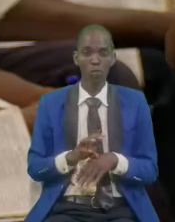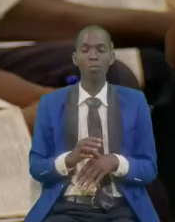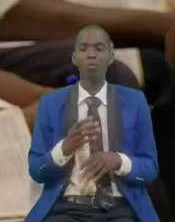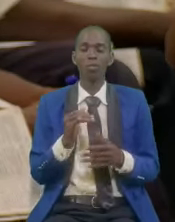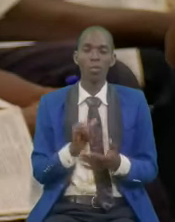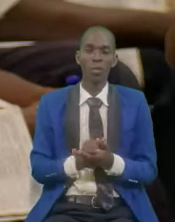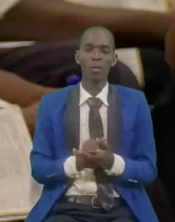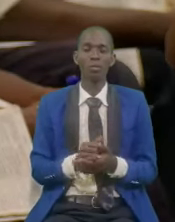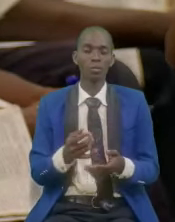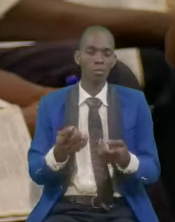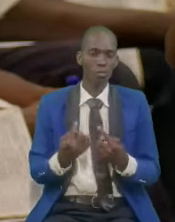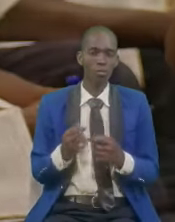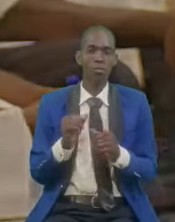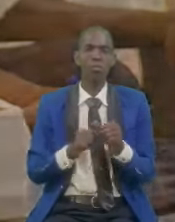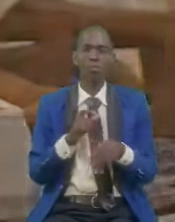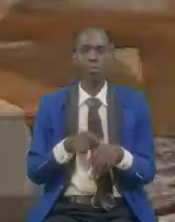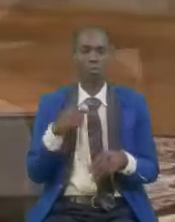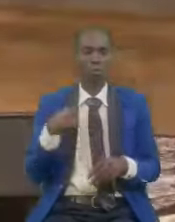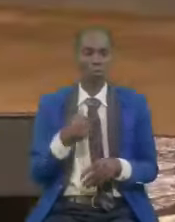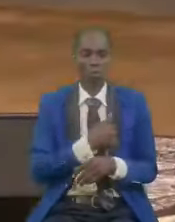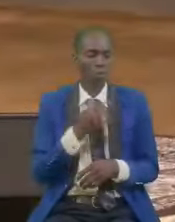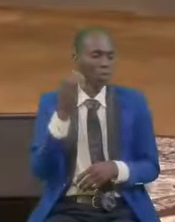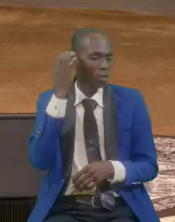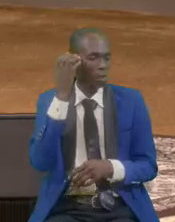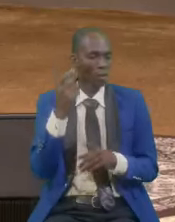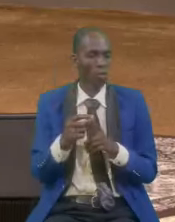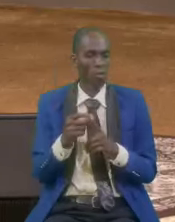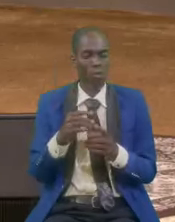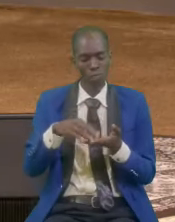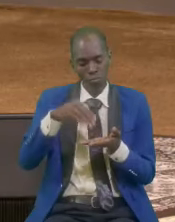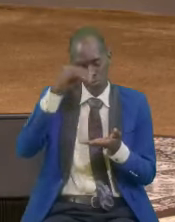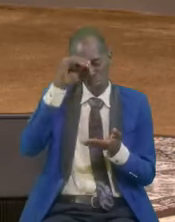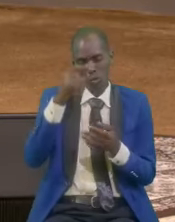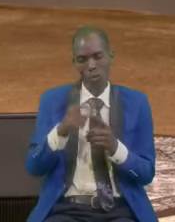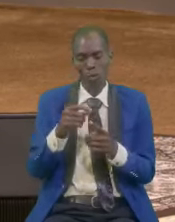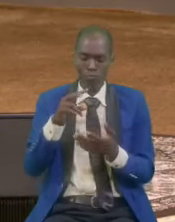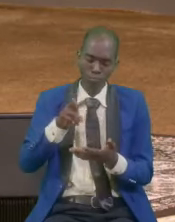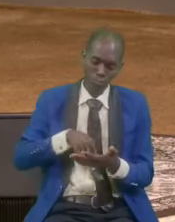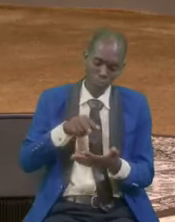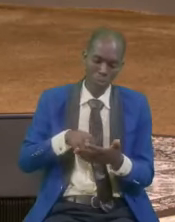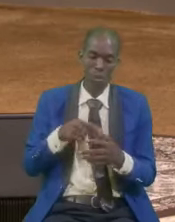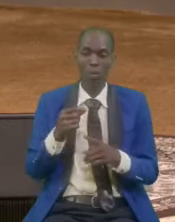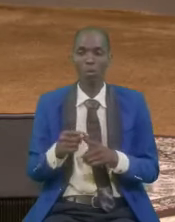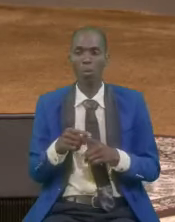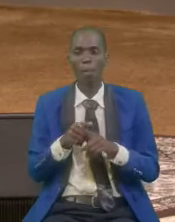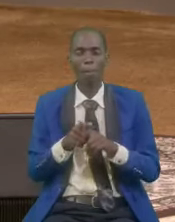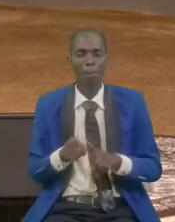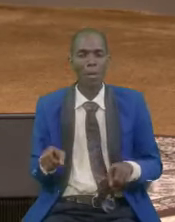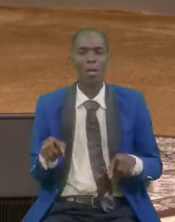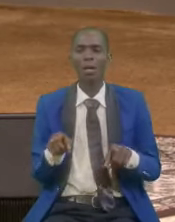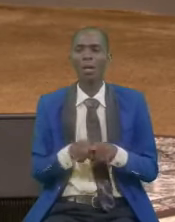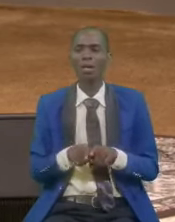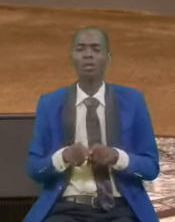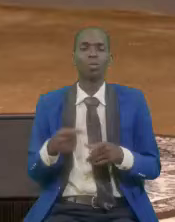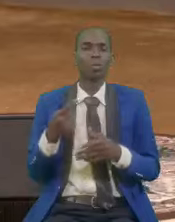time, we hear the word, we learn the word, we read the word. But as much as what